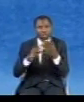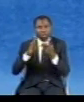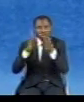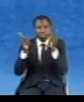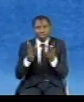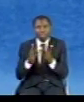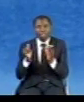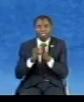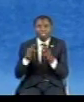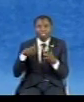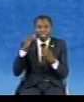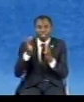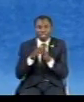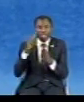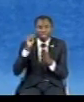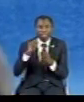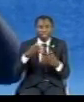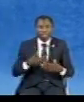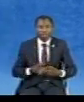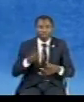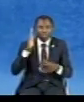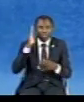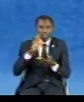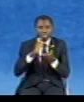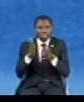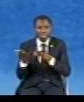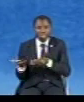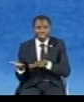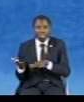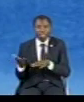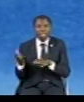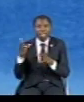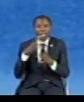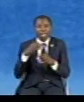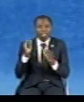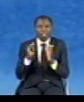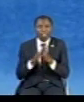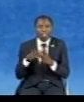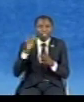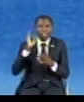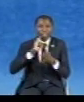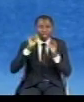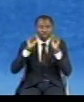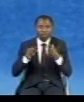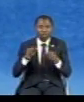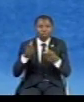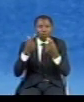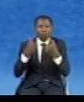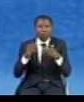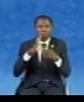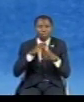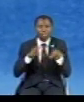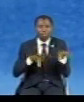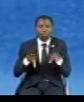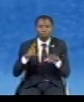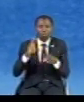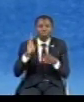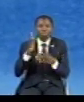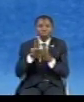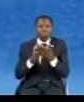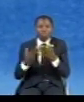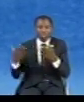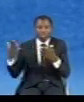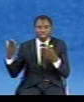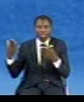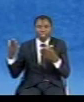also die, that I should pray and I should come and do some kind of bring money, and he was going to do some things for me. So the